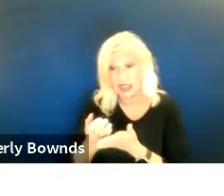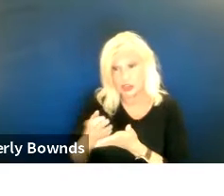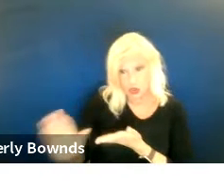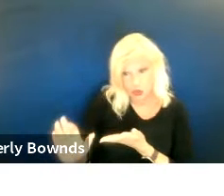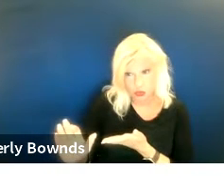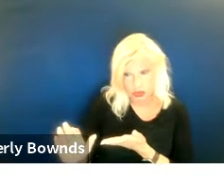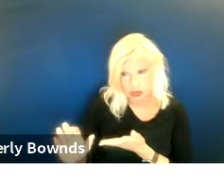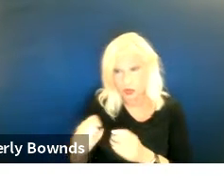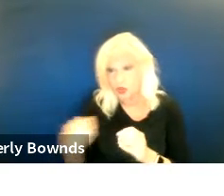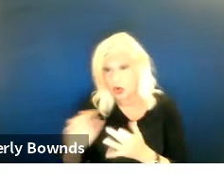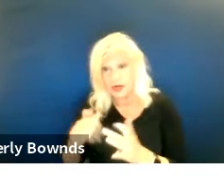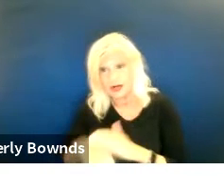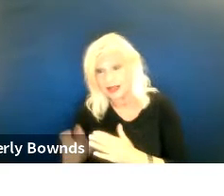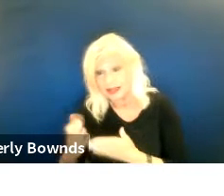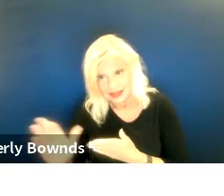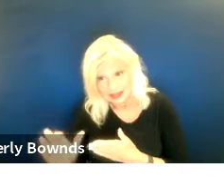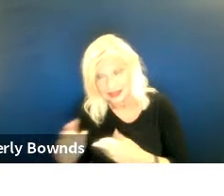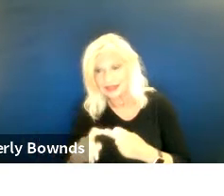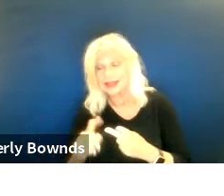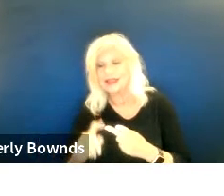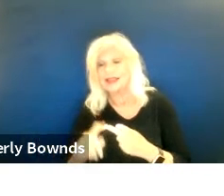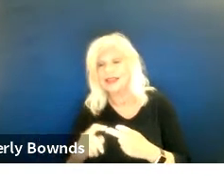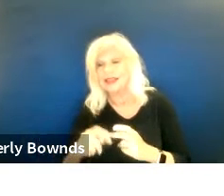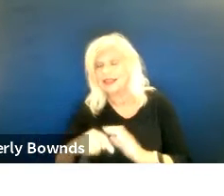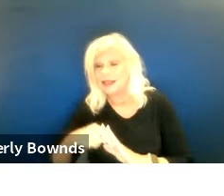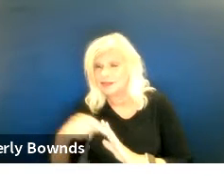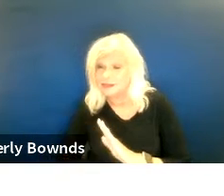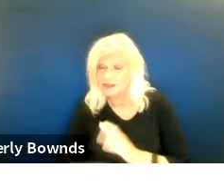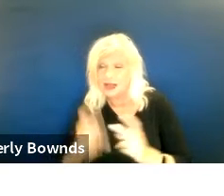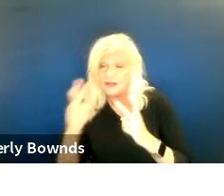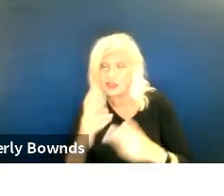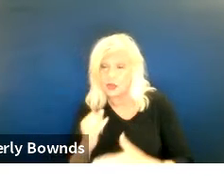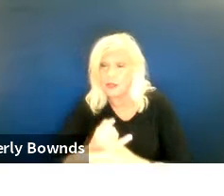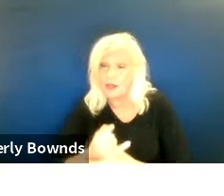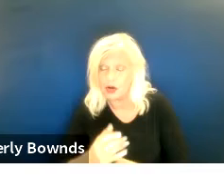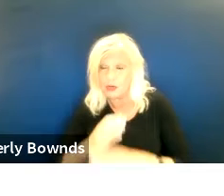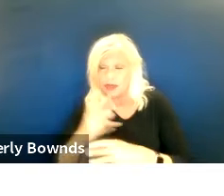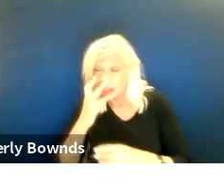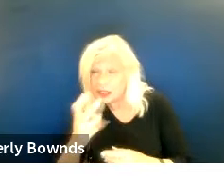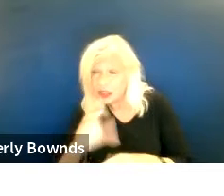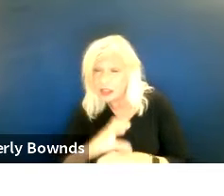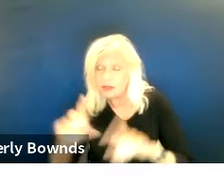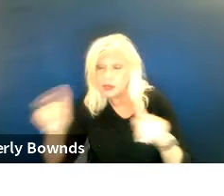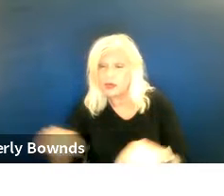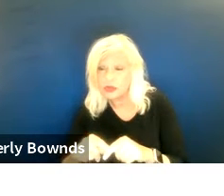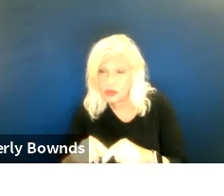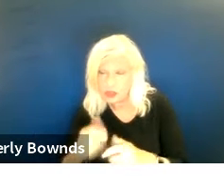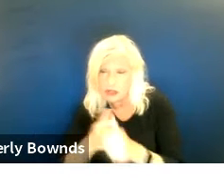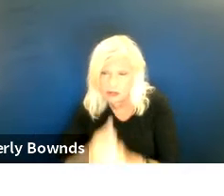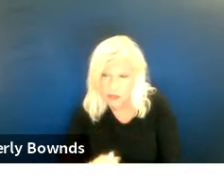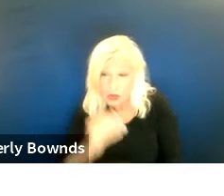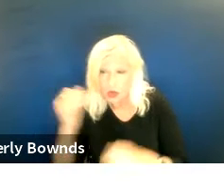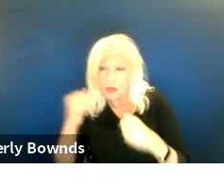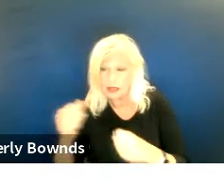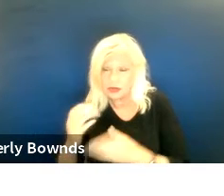no internet access, significant visual impairments that prevent seeing a computer screen to follow home exercise